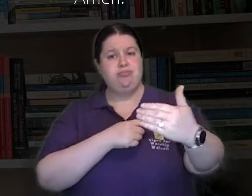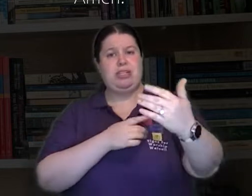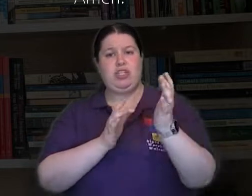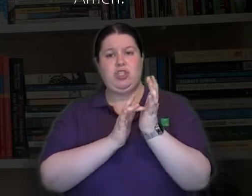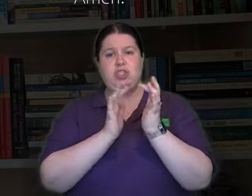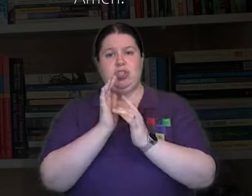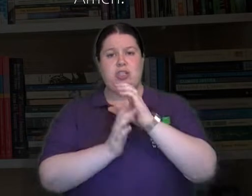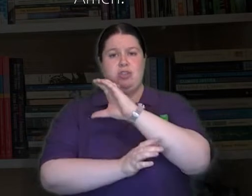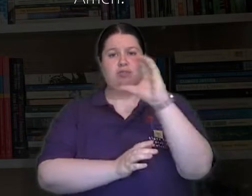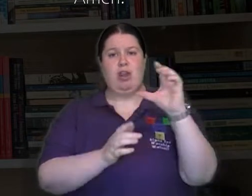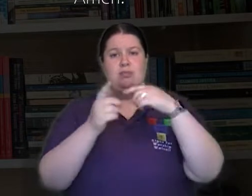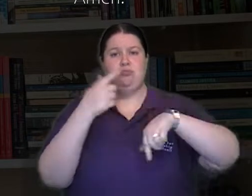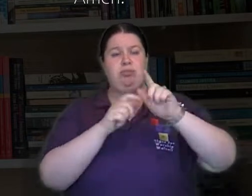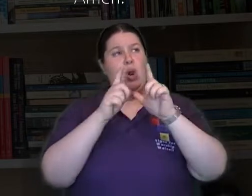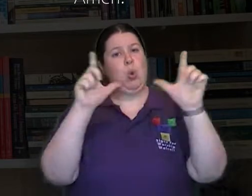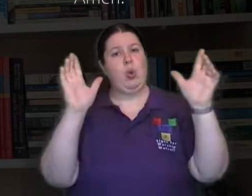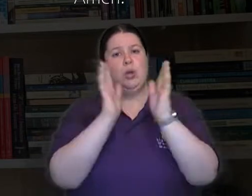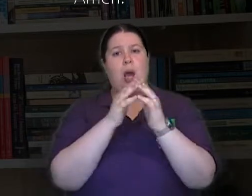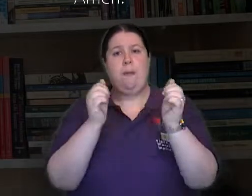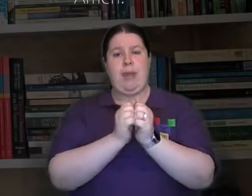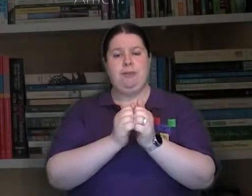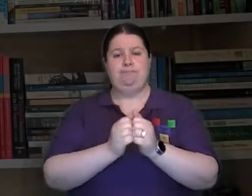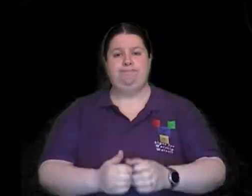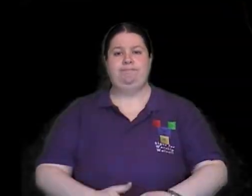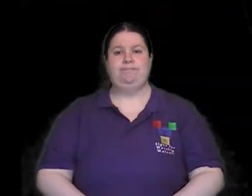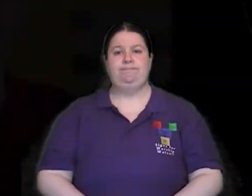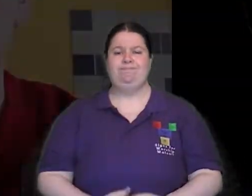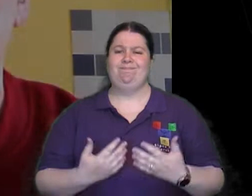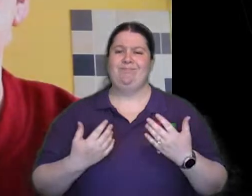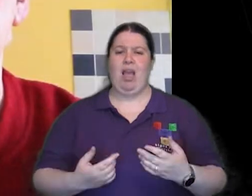Jesus Christ, our Lord. Amen.